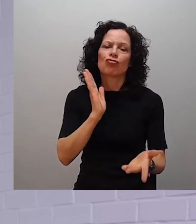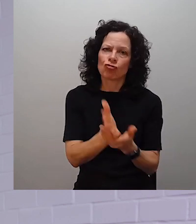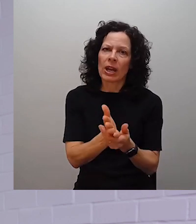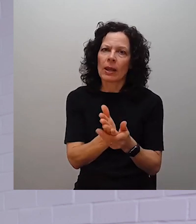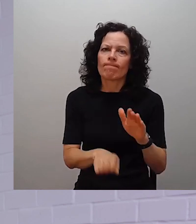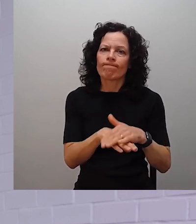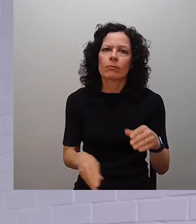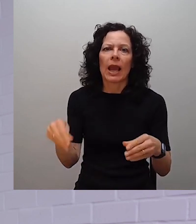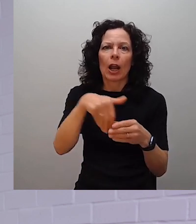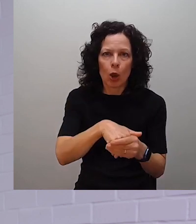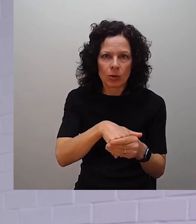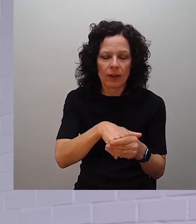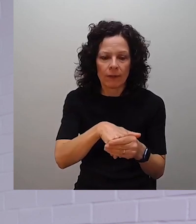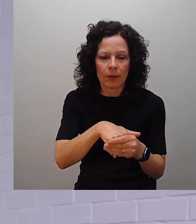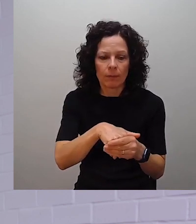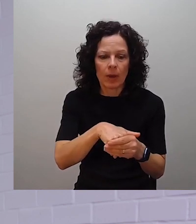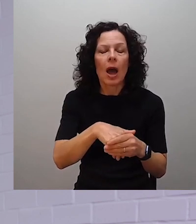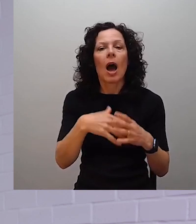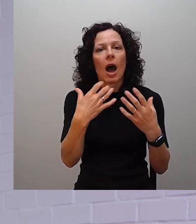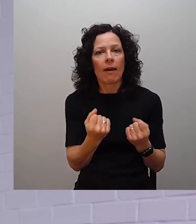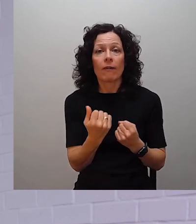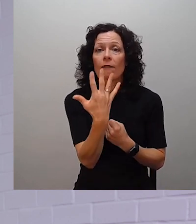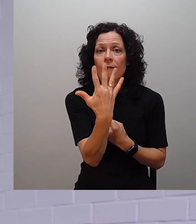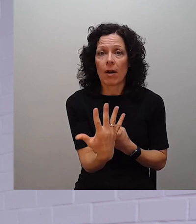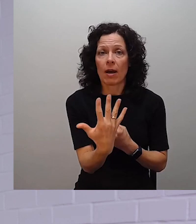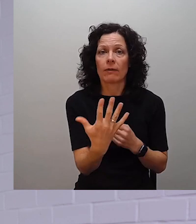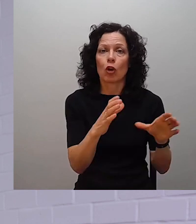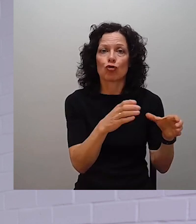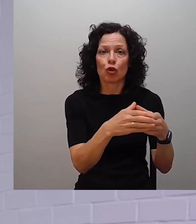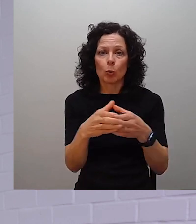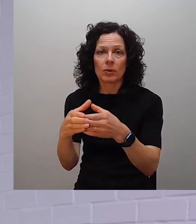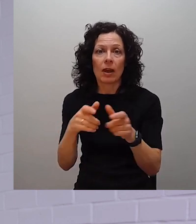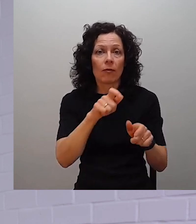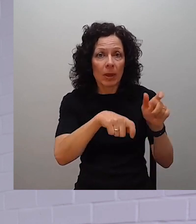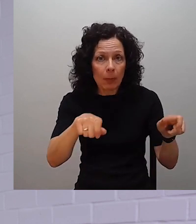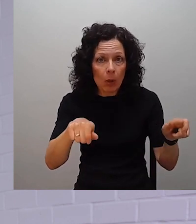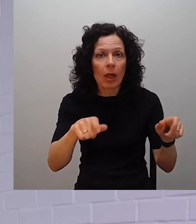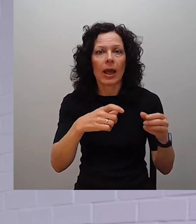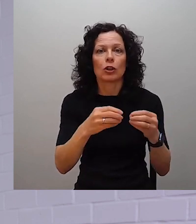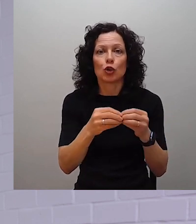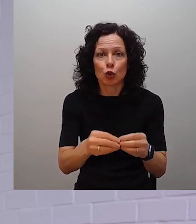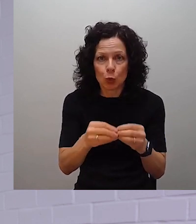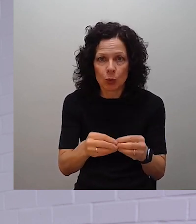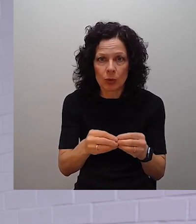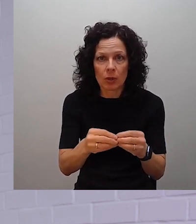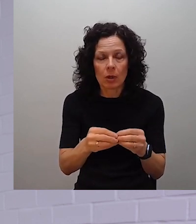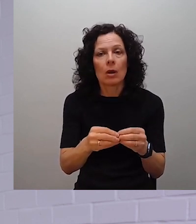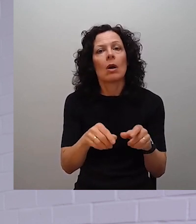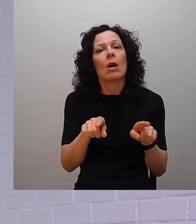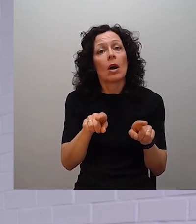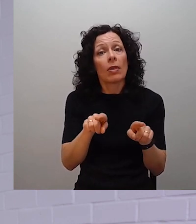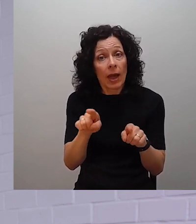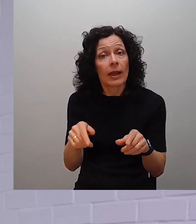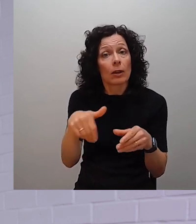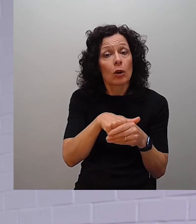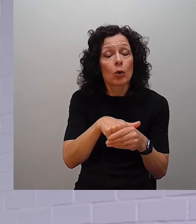everyone. I deal with 5 groups of people and students, and under that remit is also students of